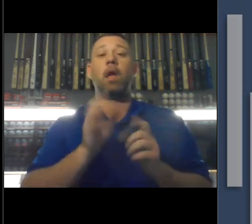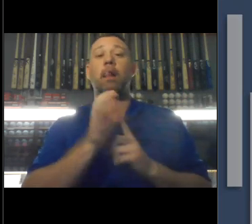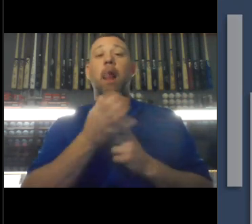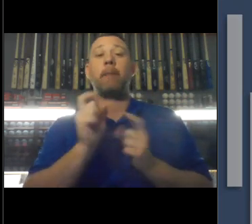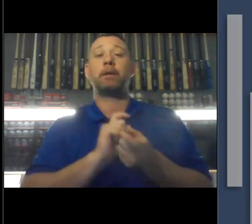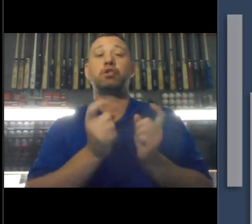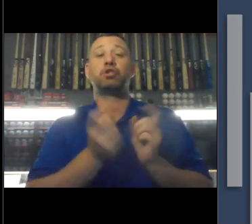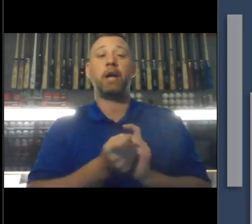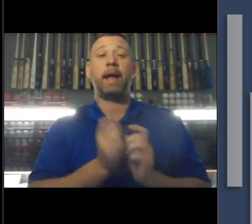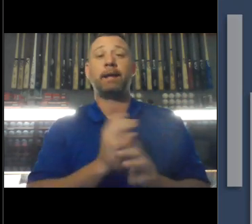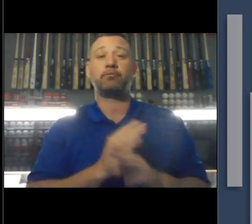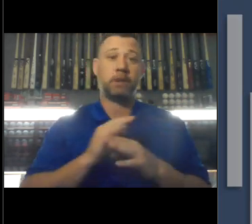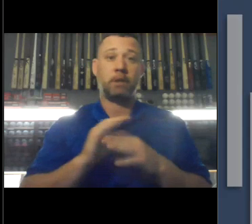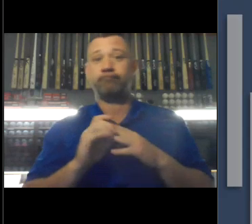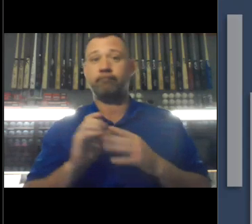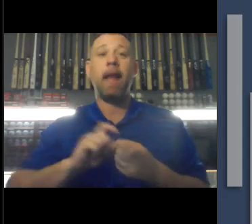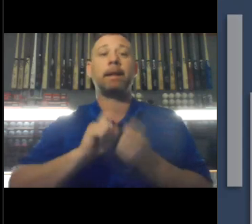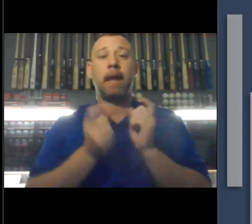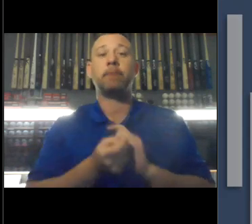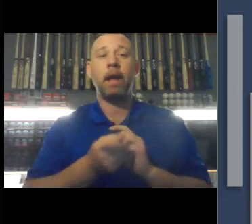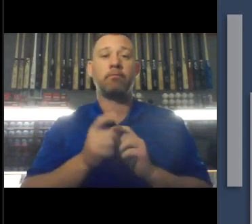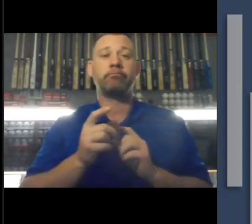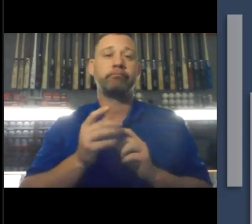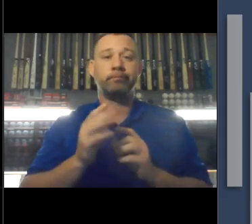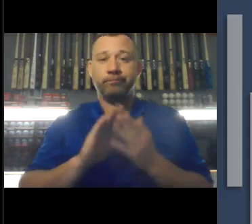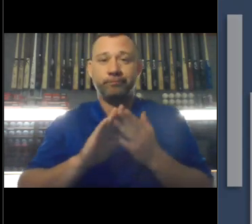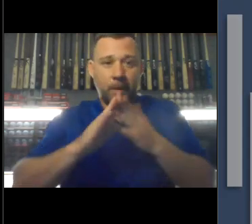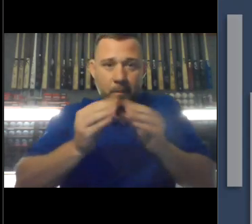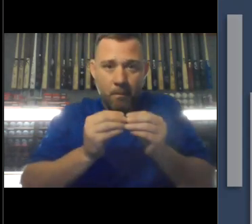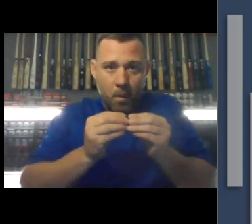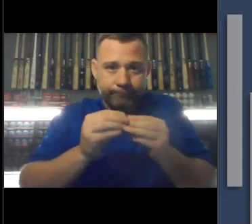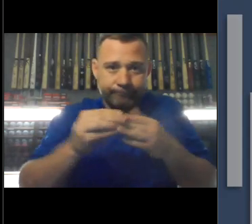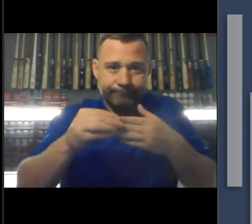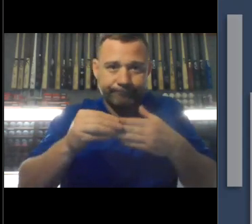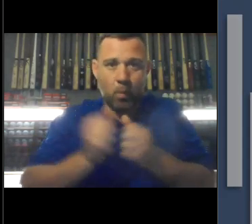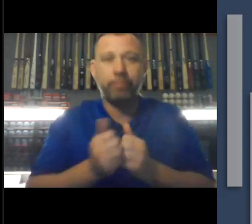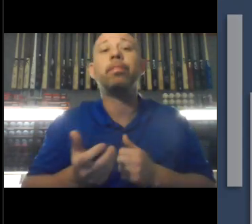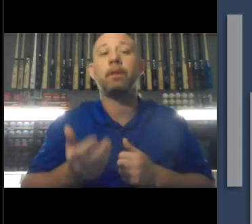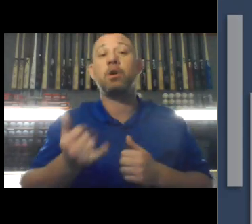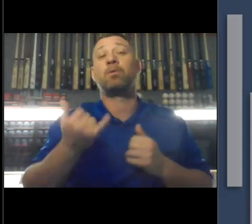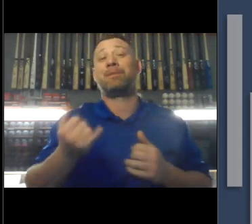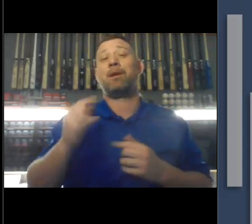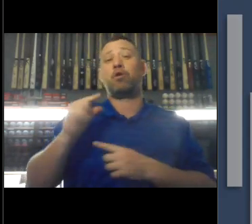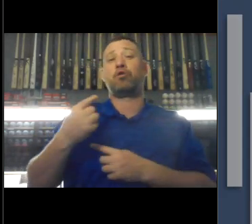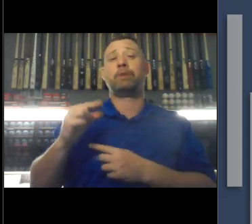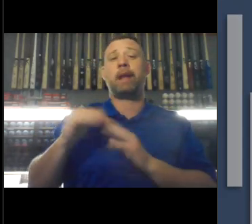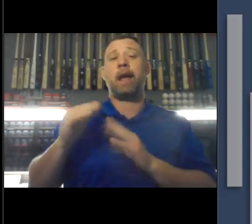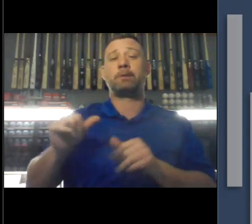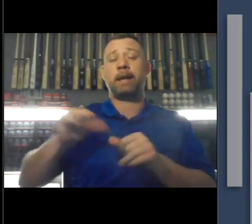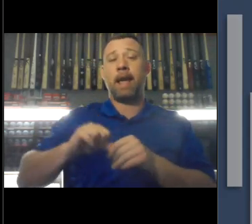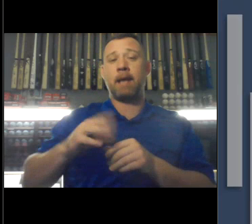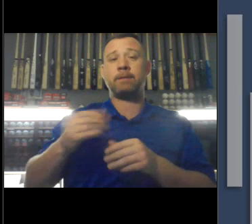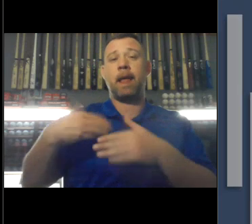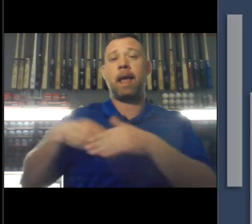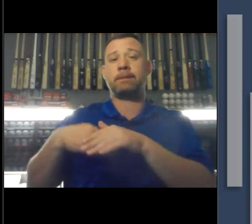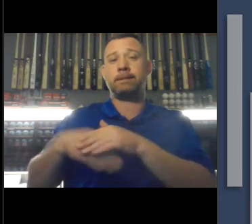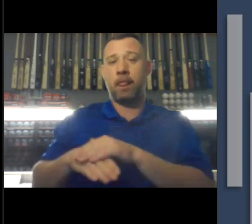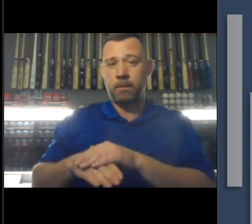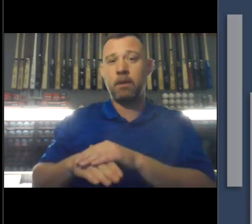and adaptation. And lastly, safely, air quality, and greenhouse gas emissions and accessibility have always been